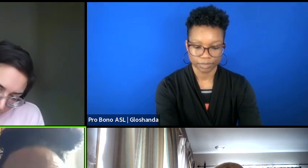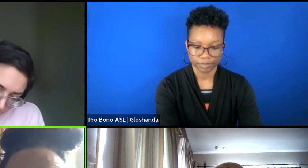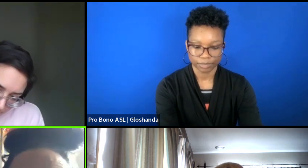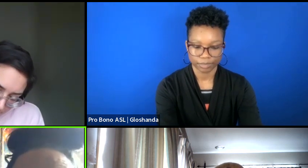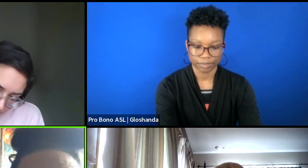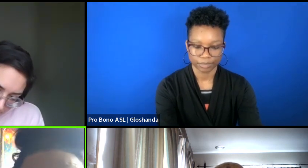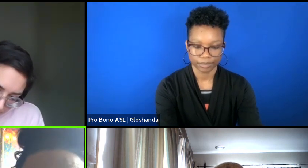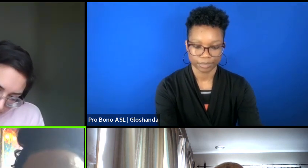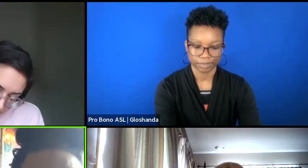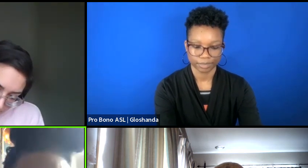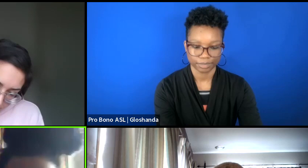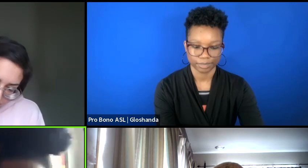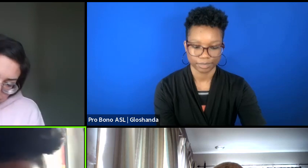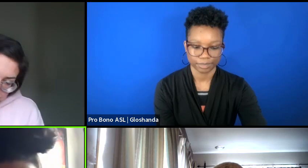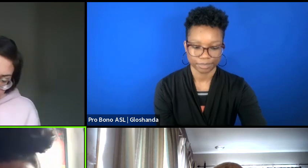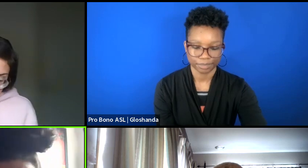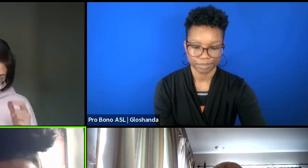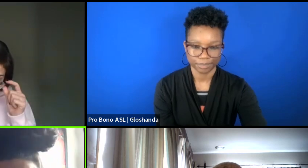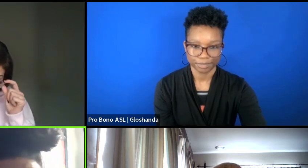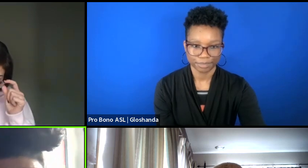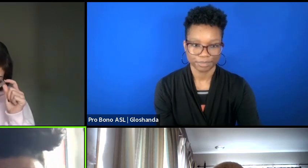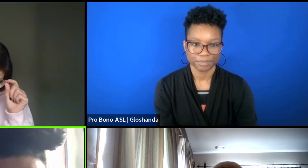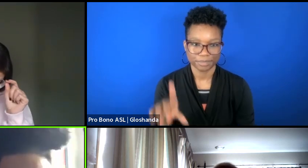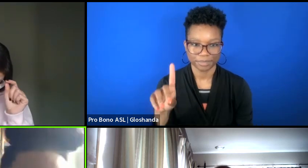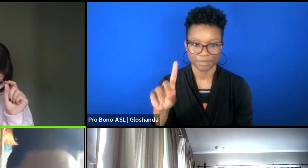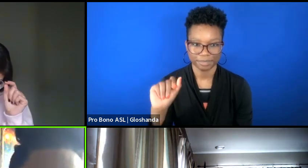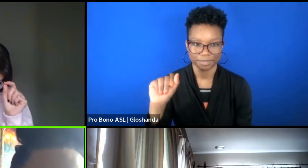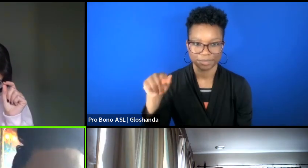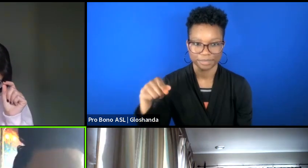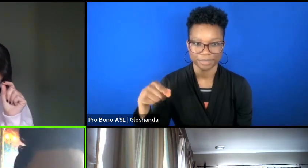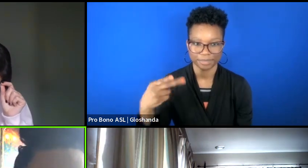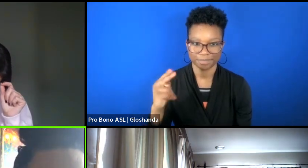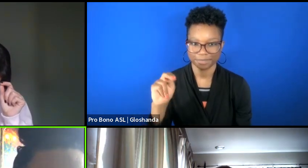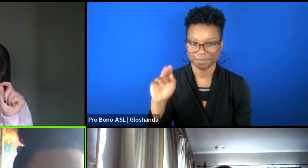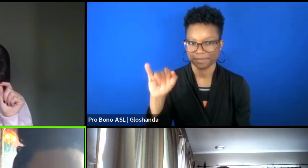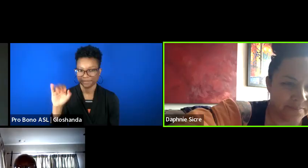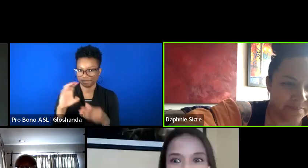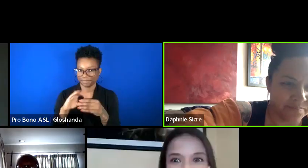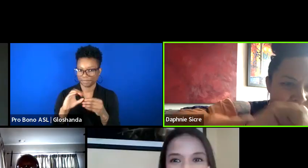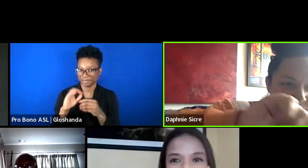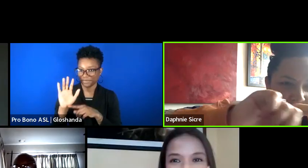And those 5 minutes are up.